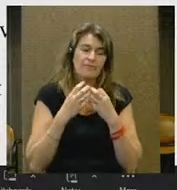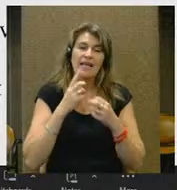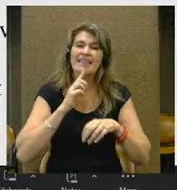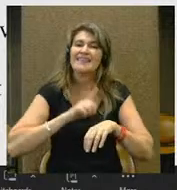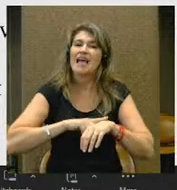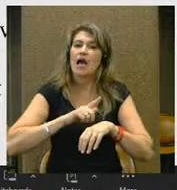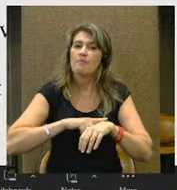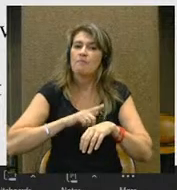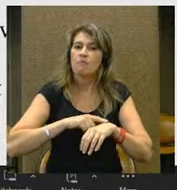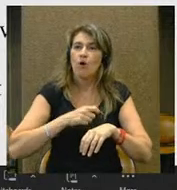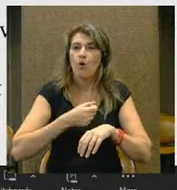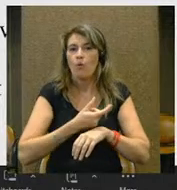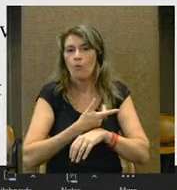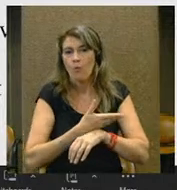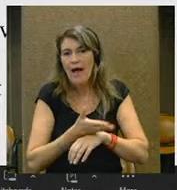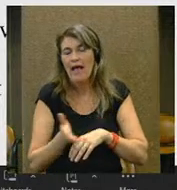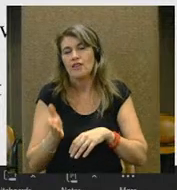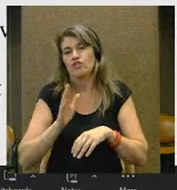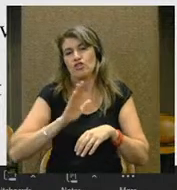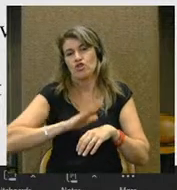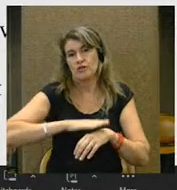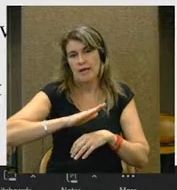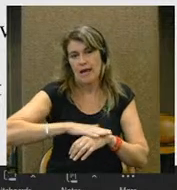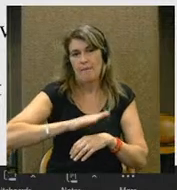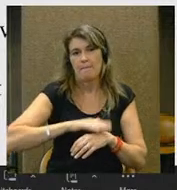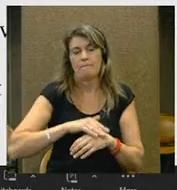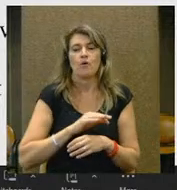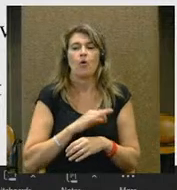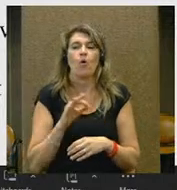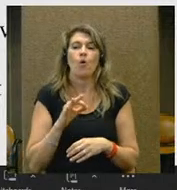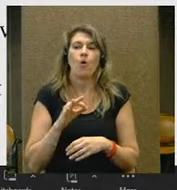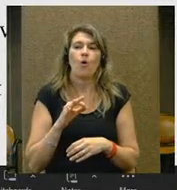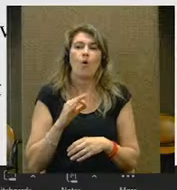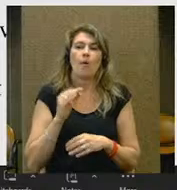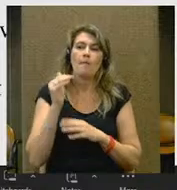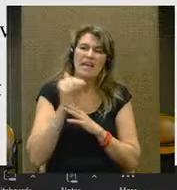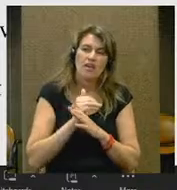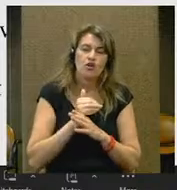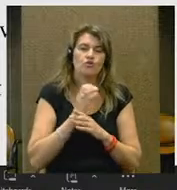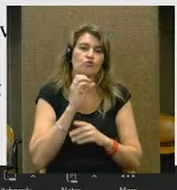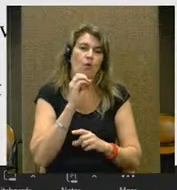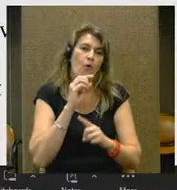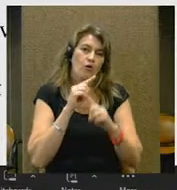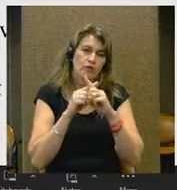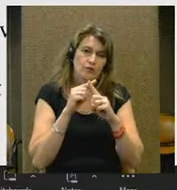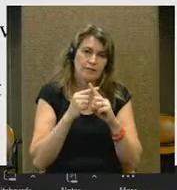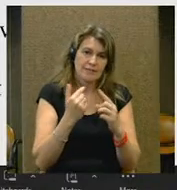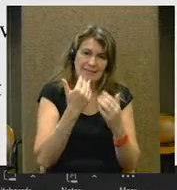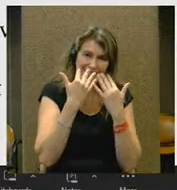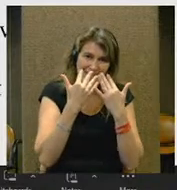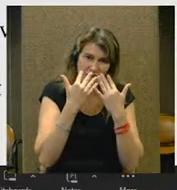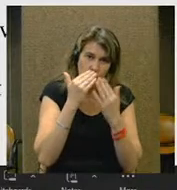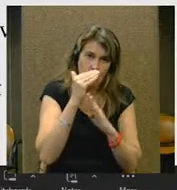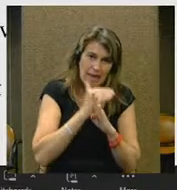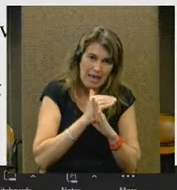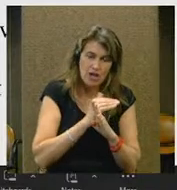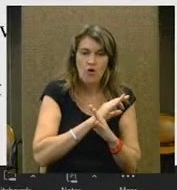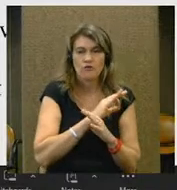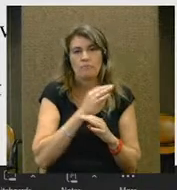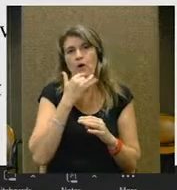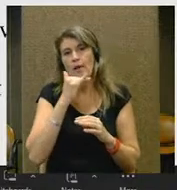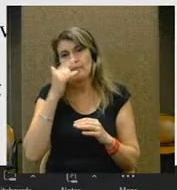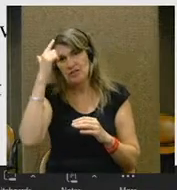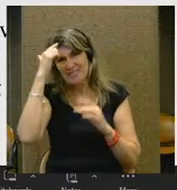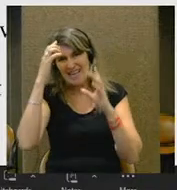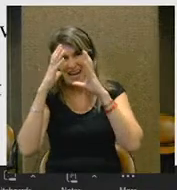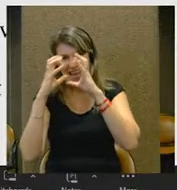whether or not the reduction in oxygen has had implications for brain activity. There are also, as we know, other